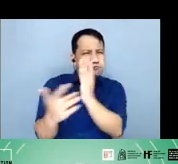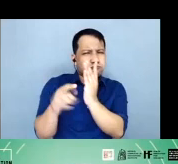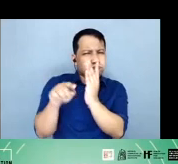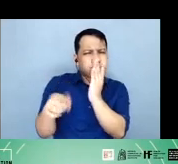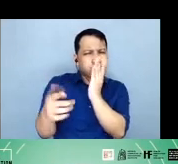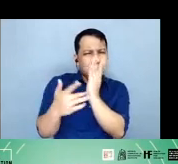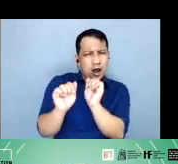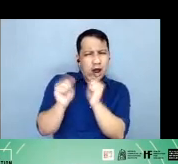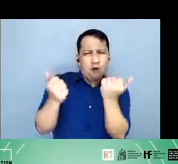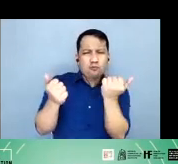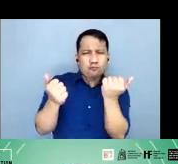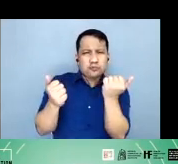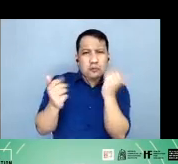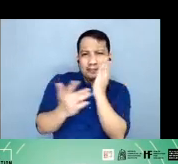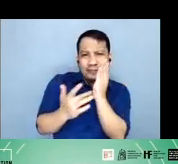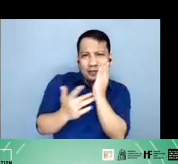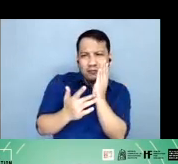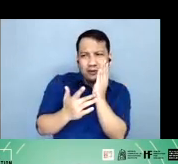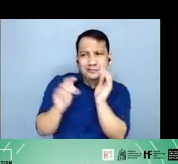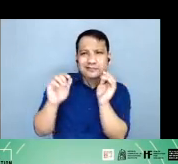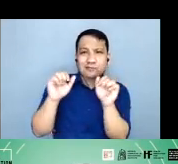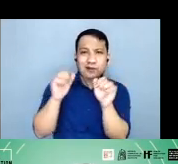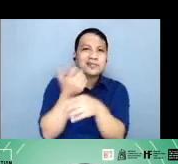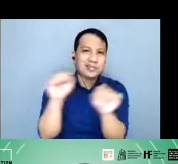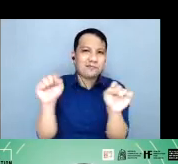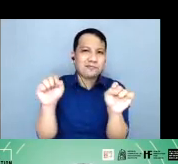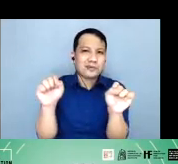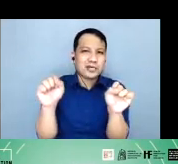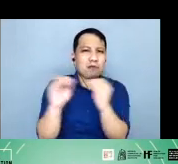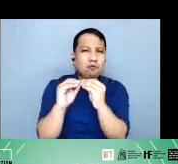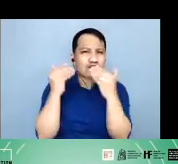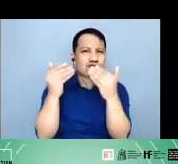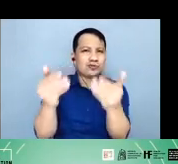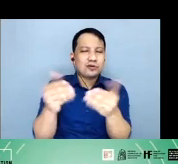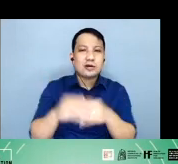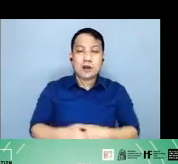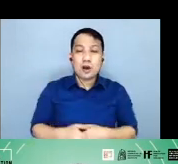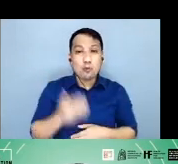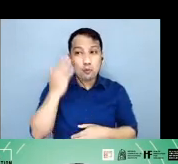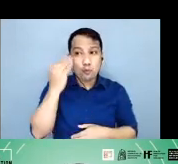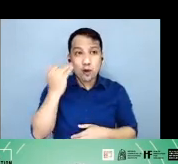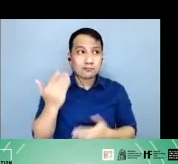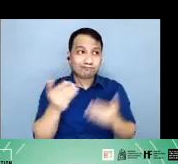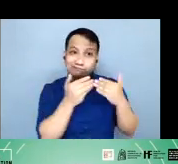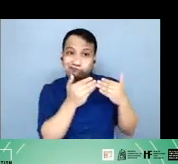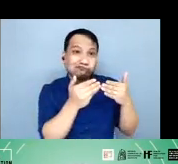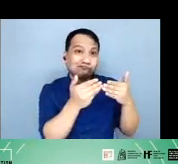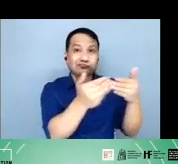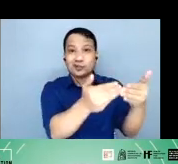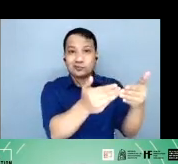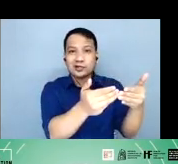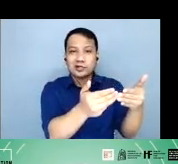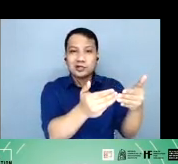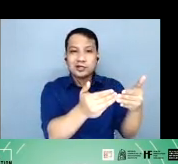do it in a way that is safe, in a way that's sustainable? Because for many of us, we know that sustainability and impact